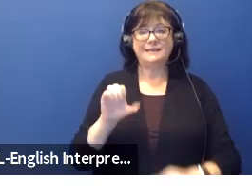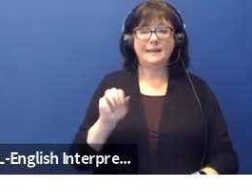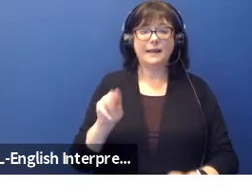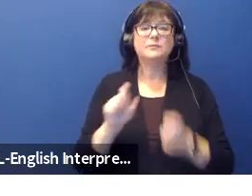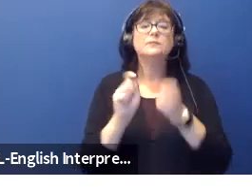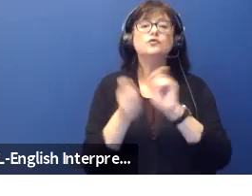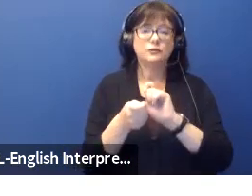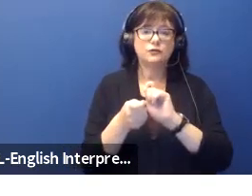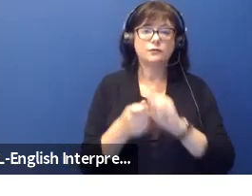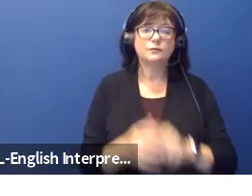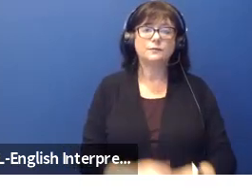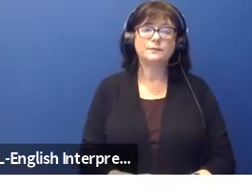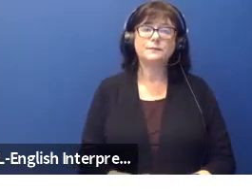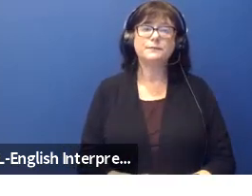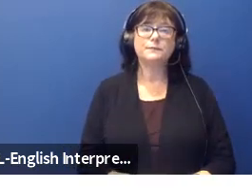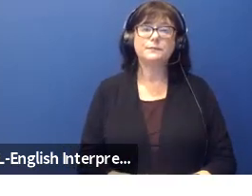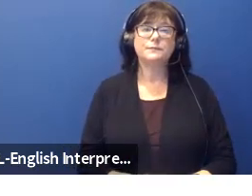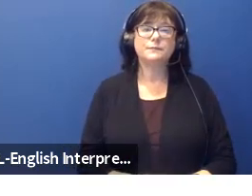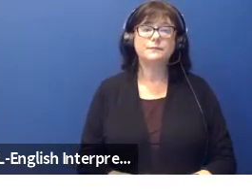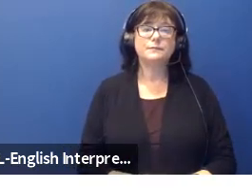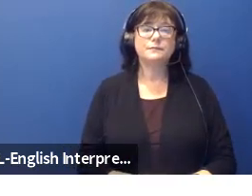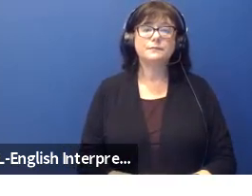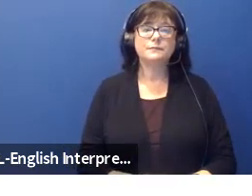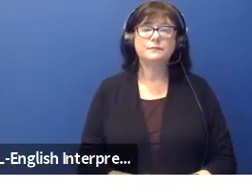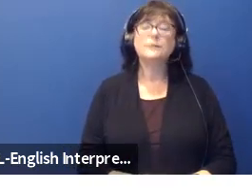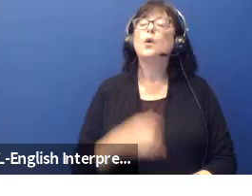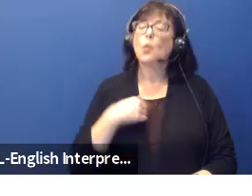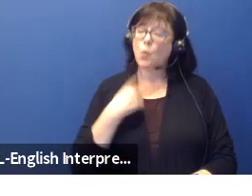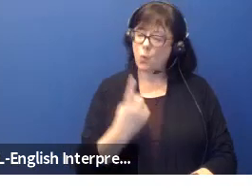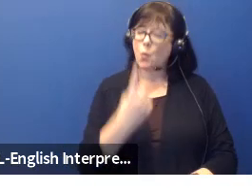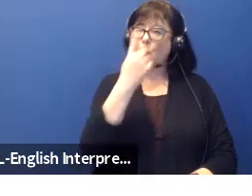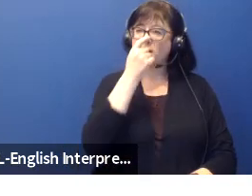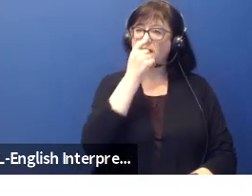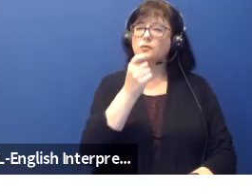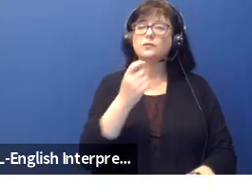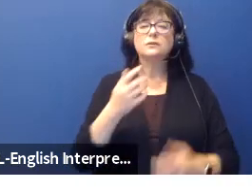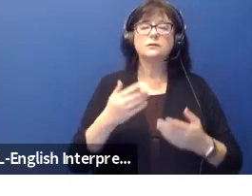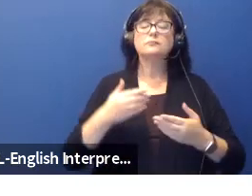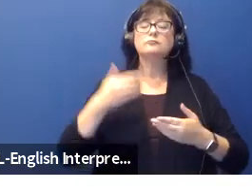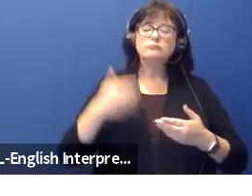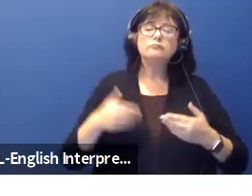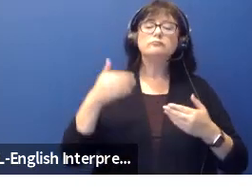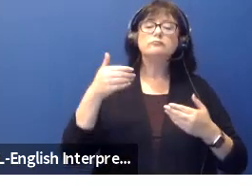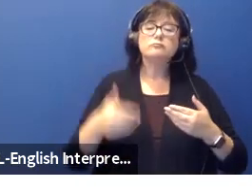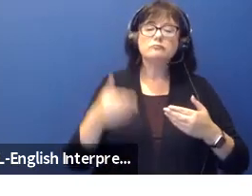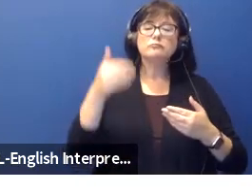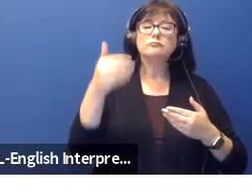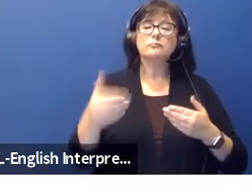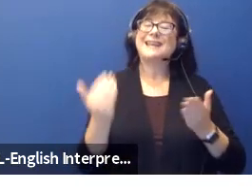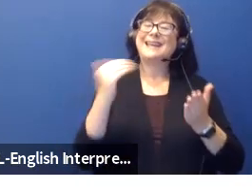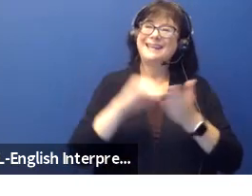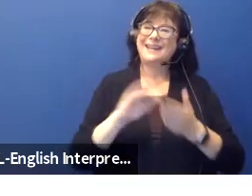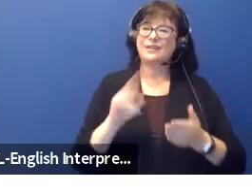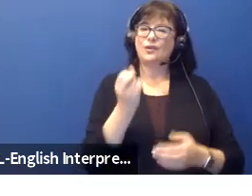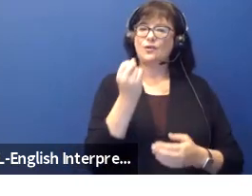effective over the years is revisiting some of the indicators with students if you have time once they're in the program. I